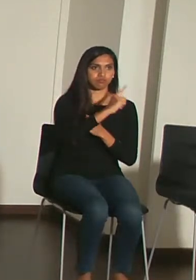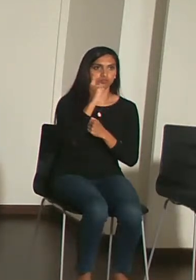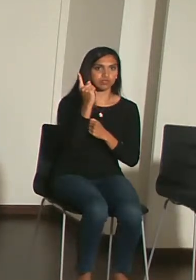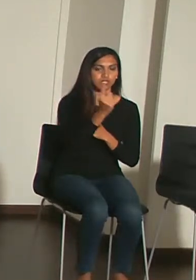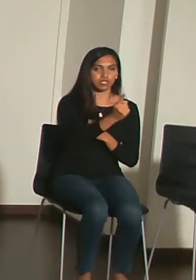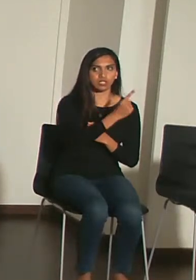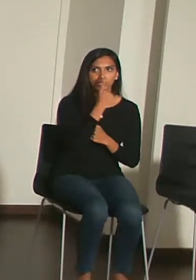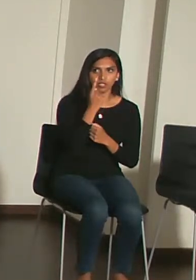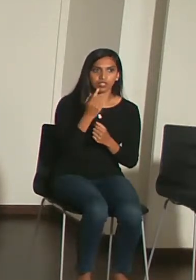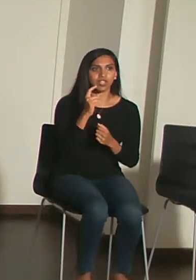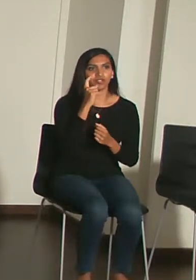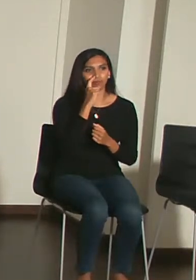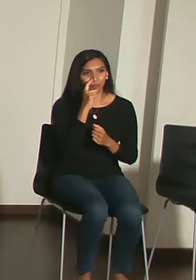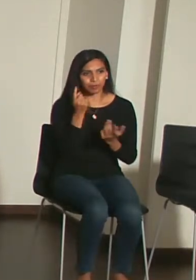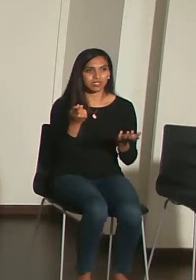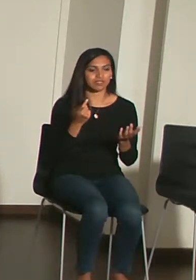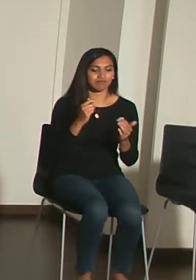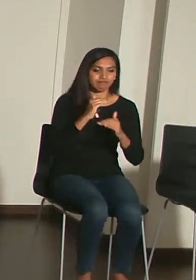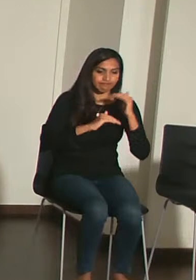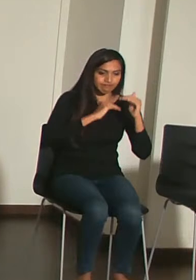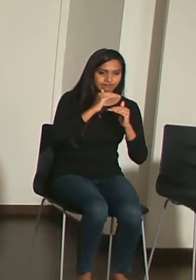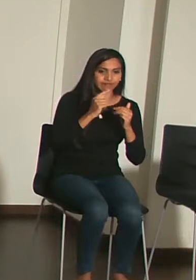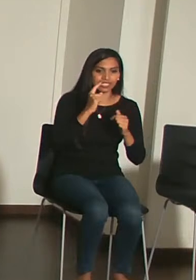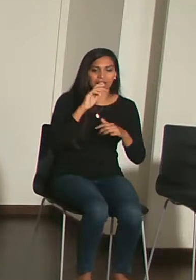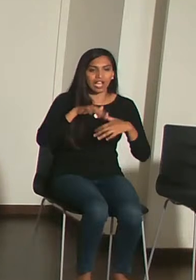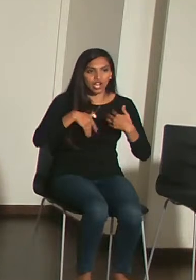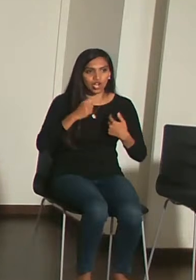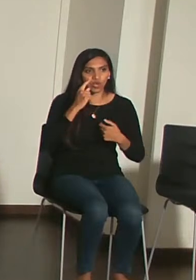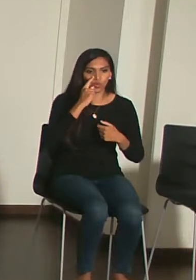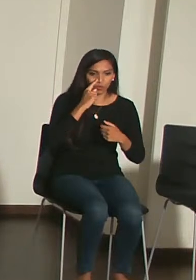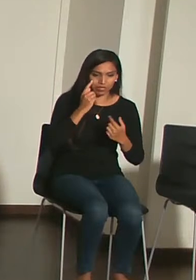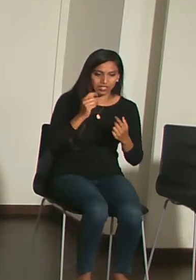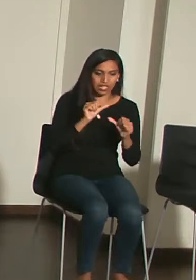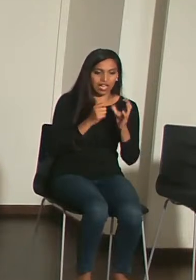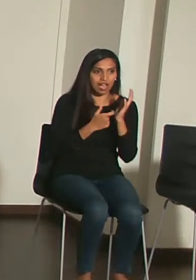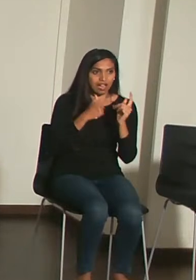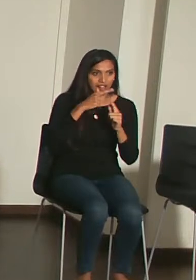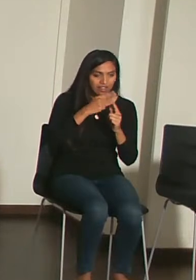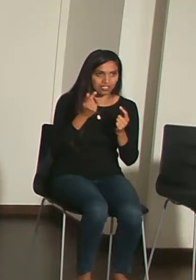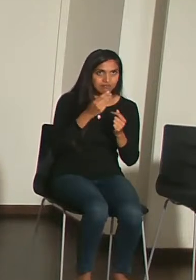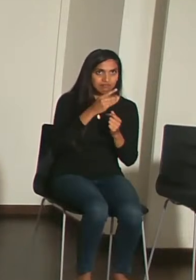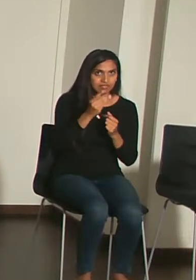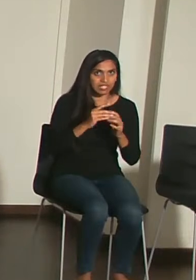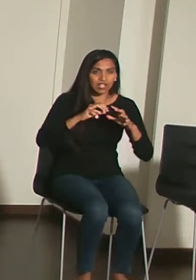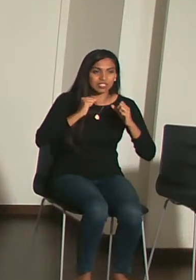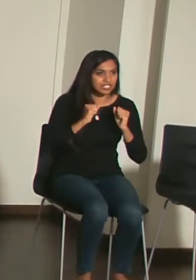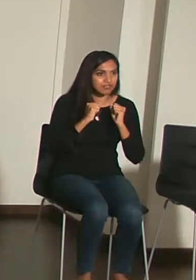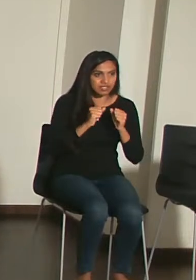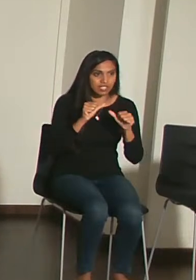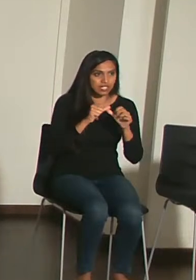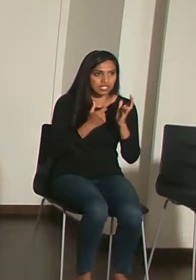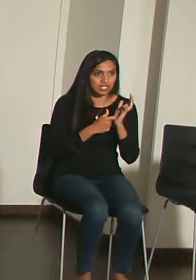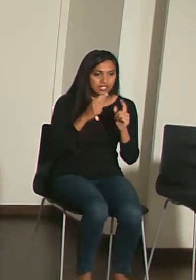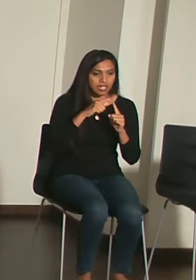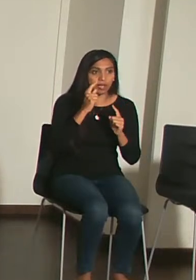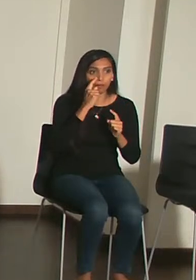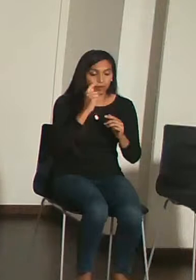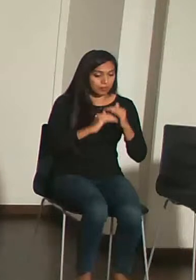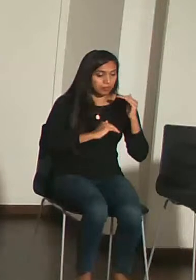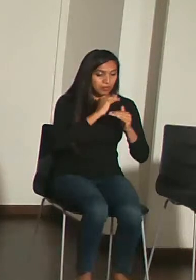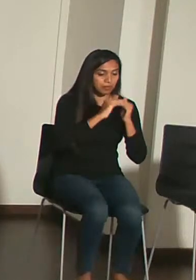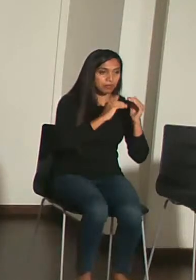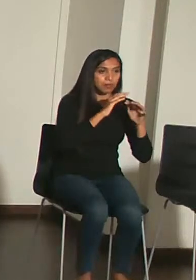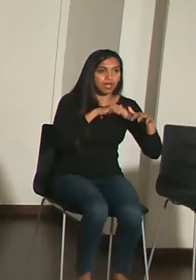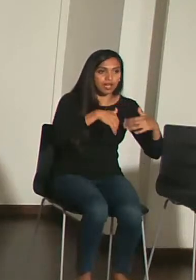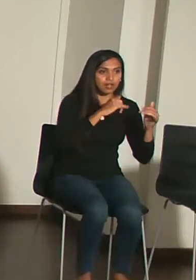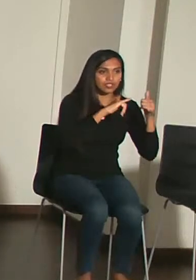about womanhood and how an artist had depicted how difficult it is to be a woman in Sri Lanka.